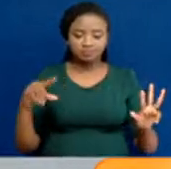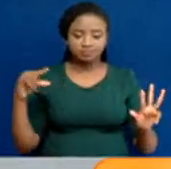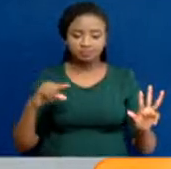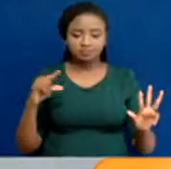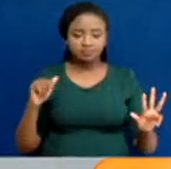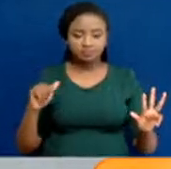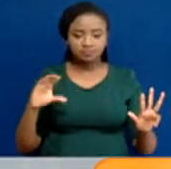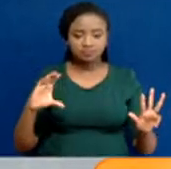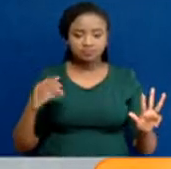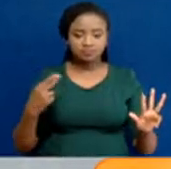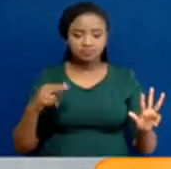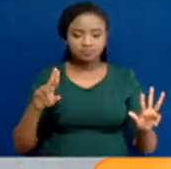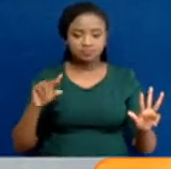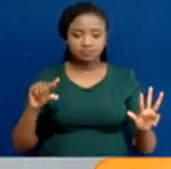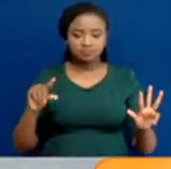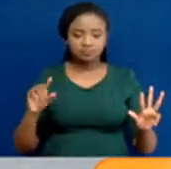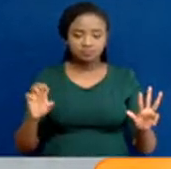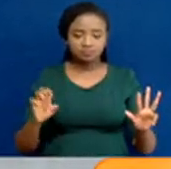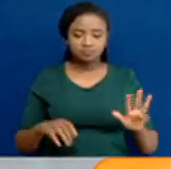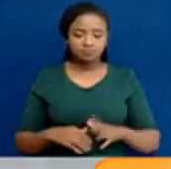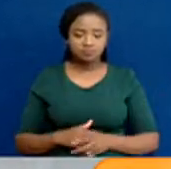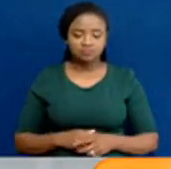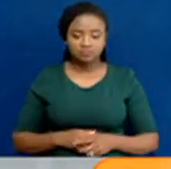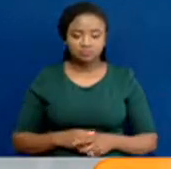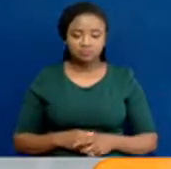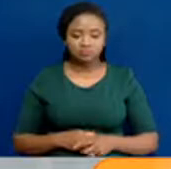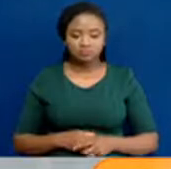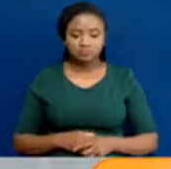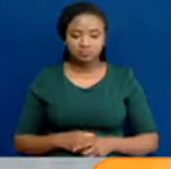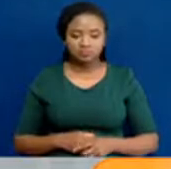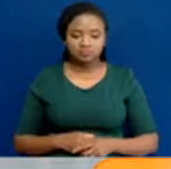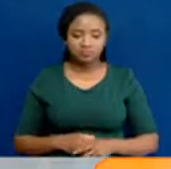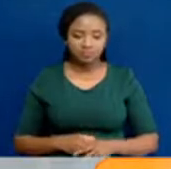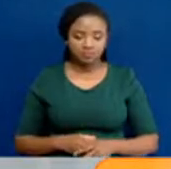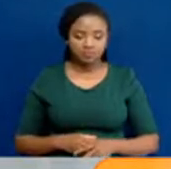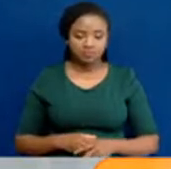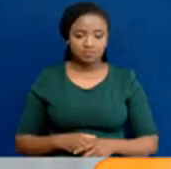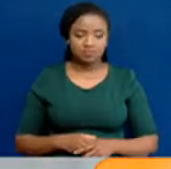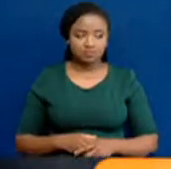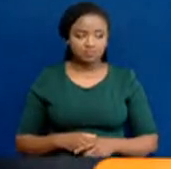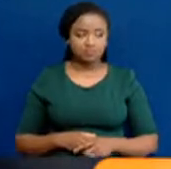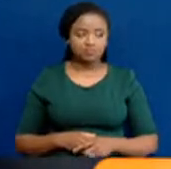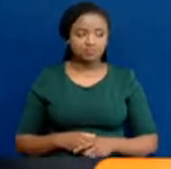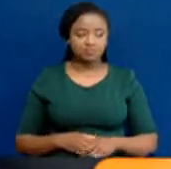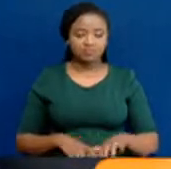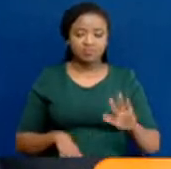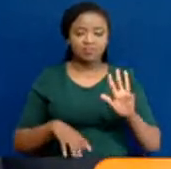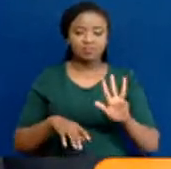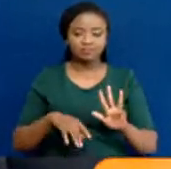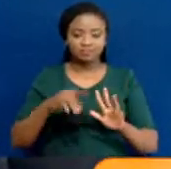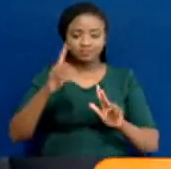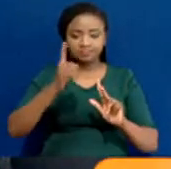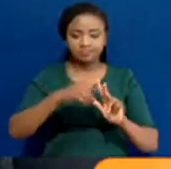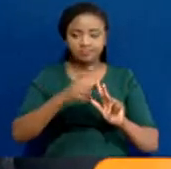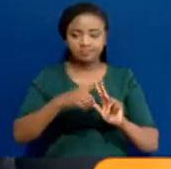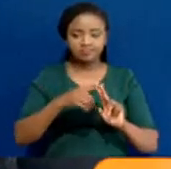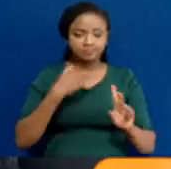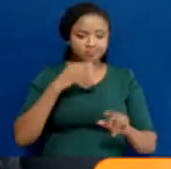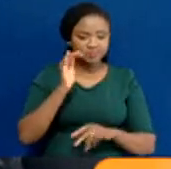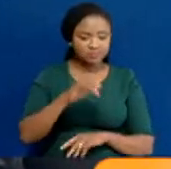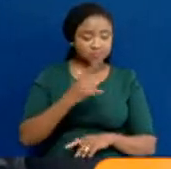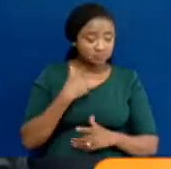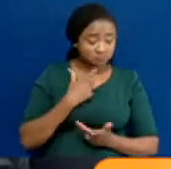mind, Bernice Koshego in the house. Father, I was talking before the break, I was saying, did we forget God at some